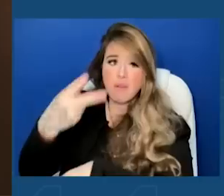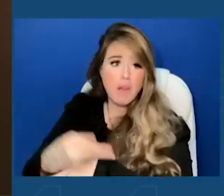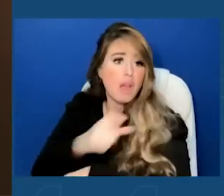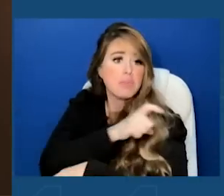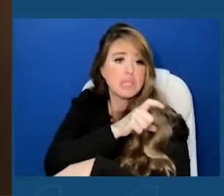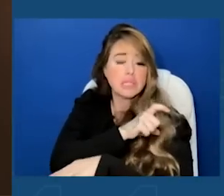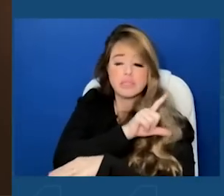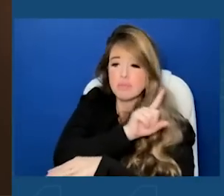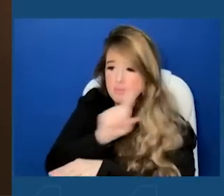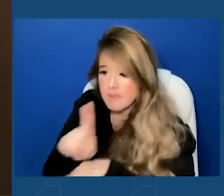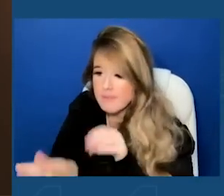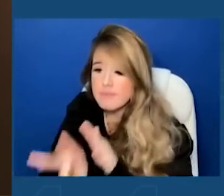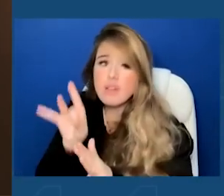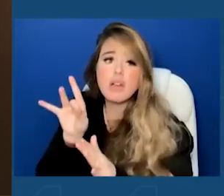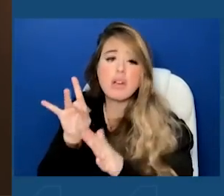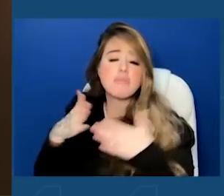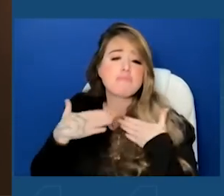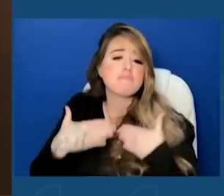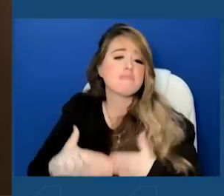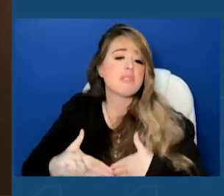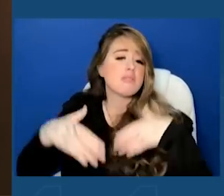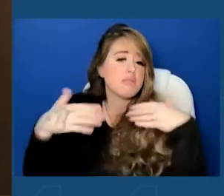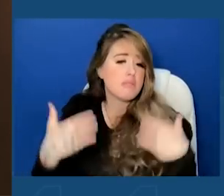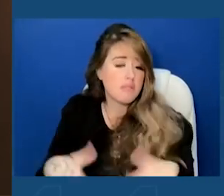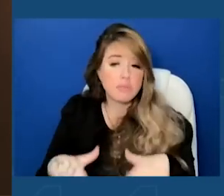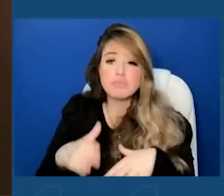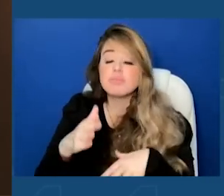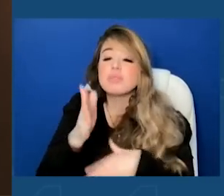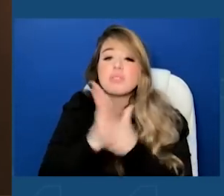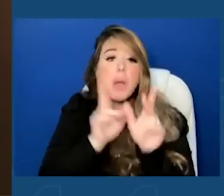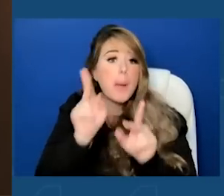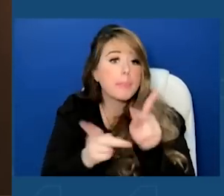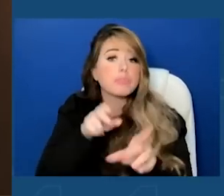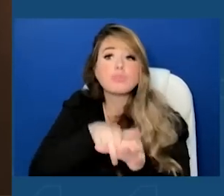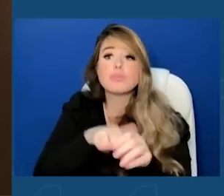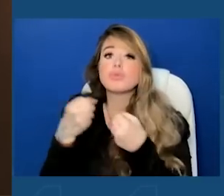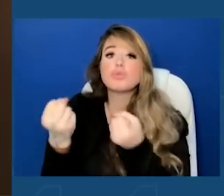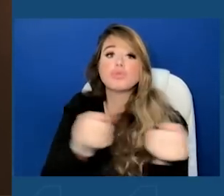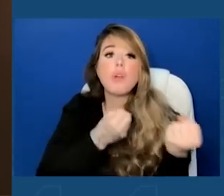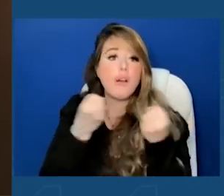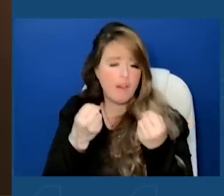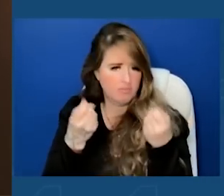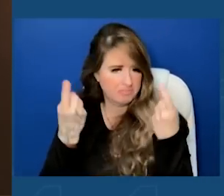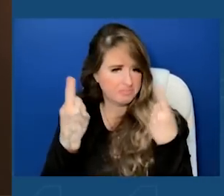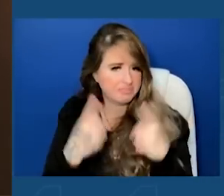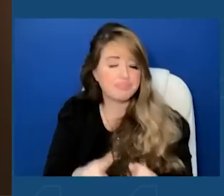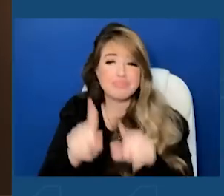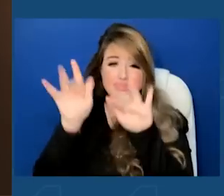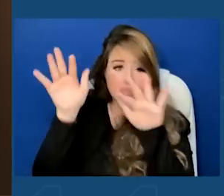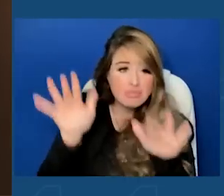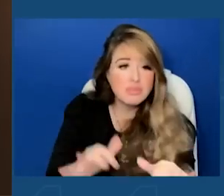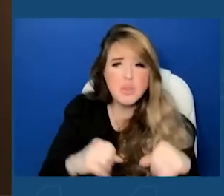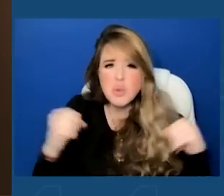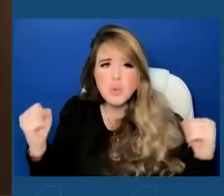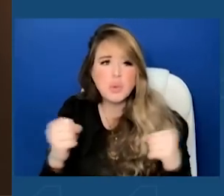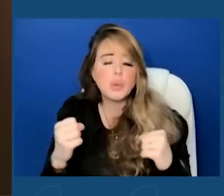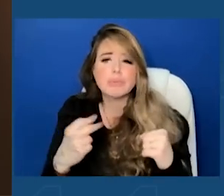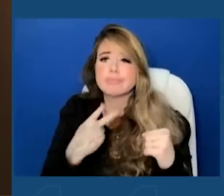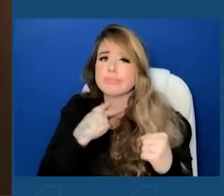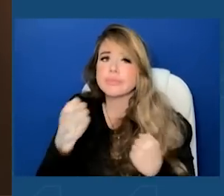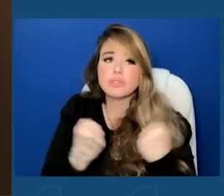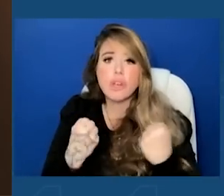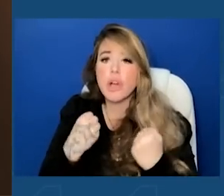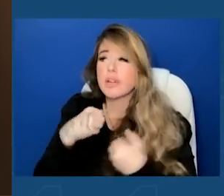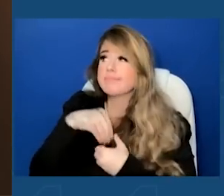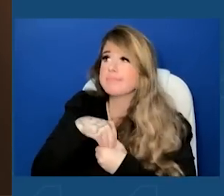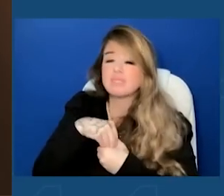people who passed away in cars, and to retrieve people who passed away in